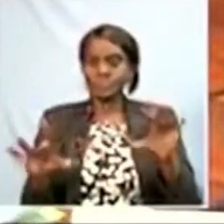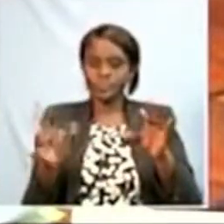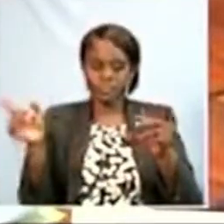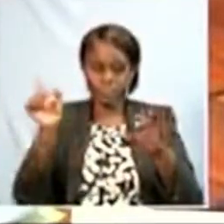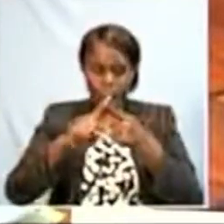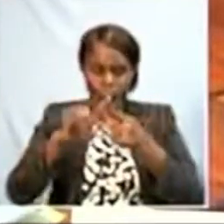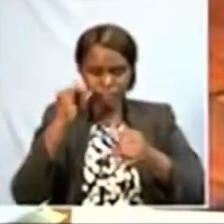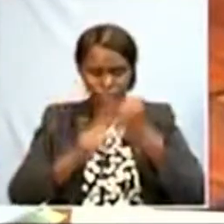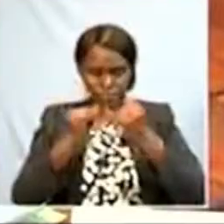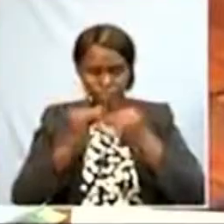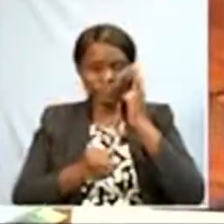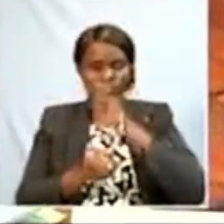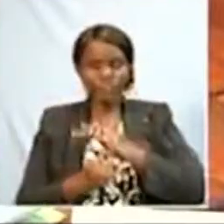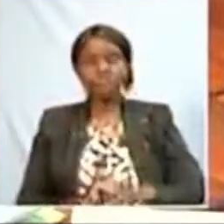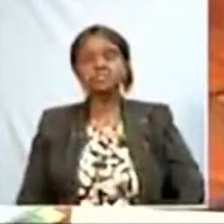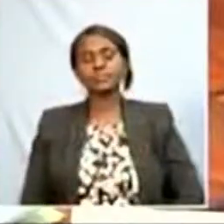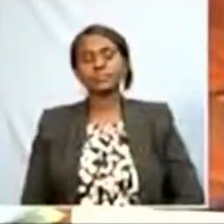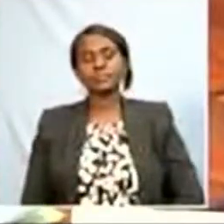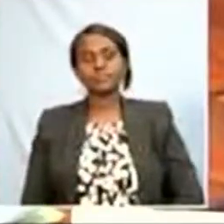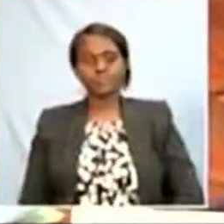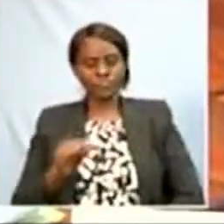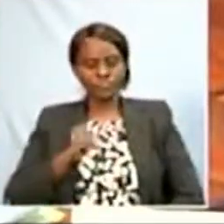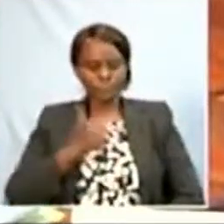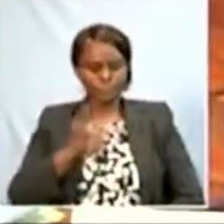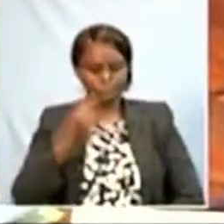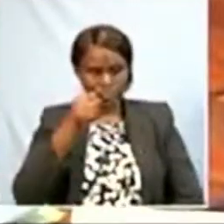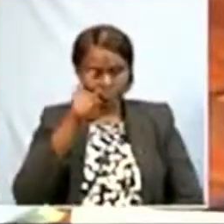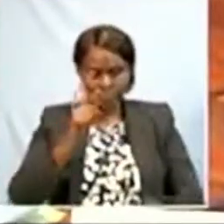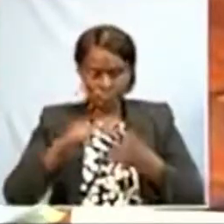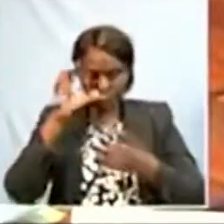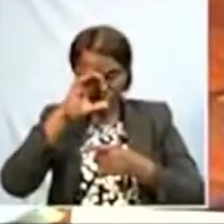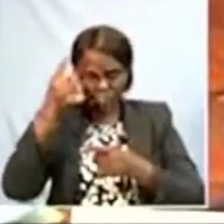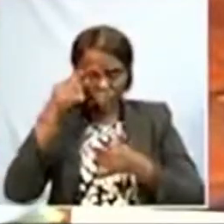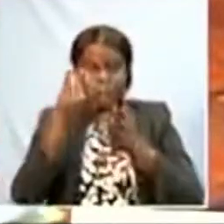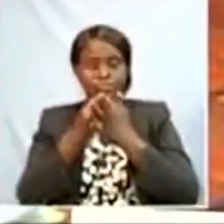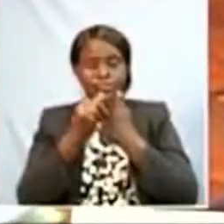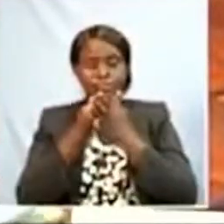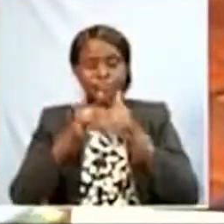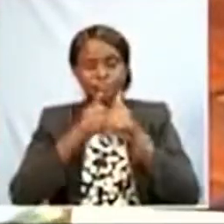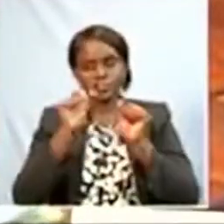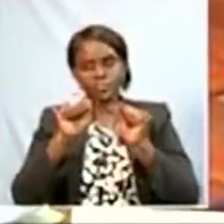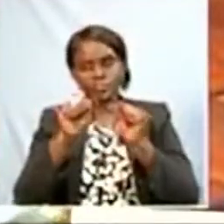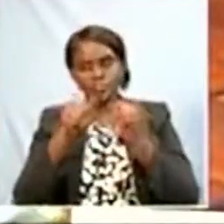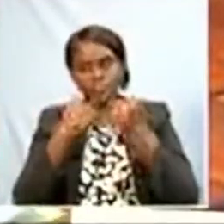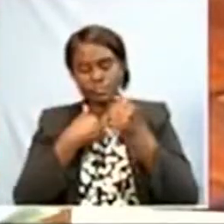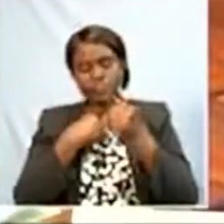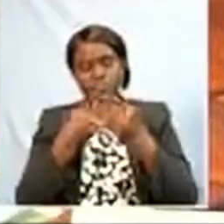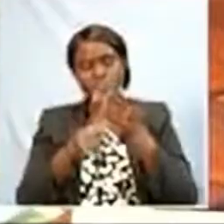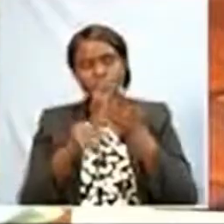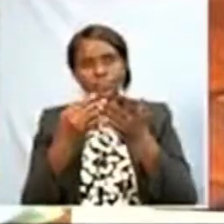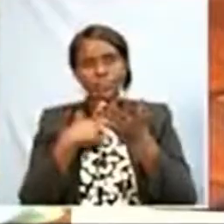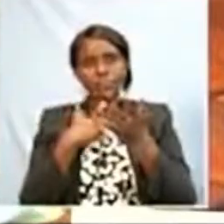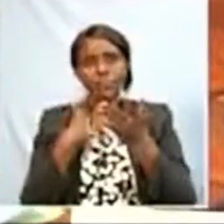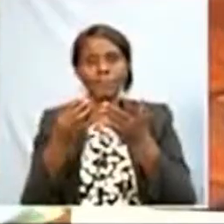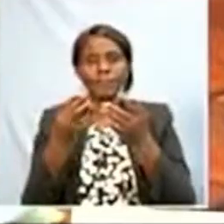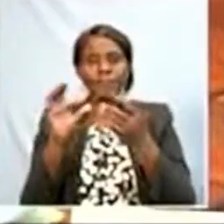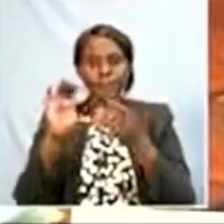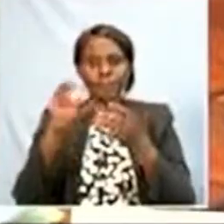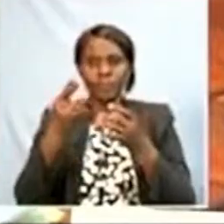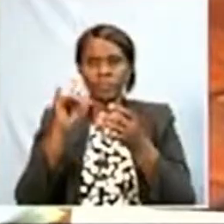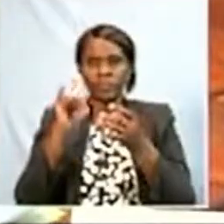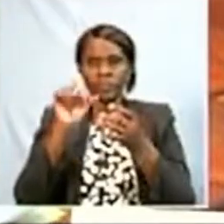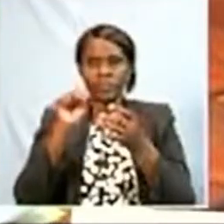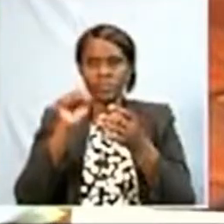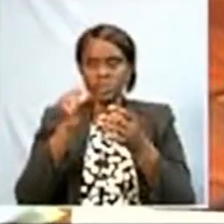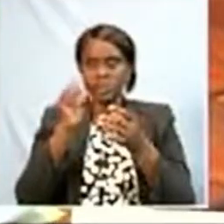to completion. So we were trying to look at funds that we could fall on to have the Chisafa